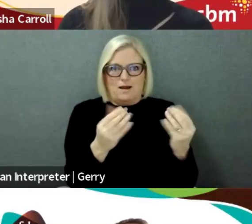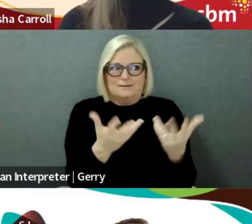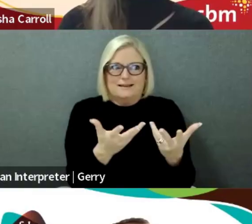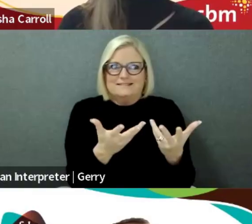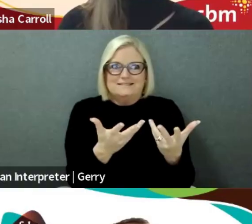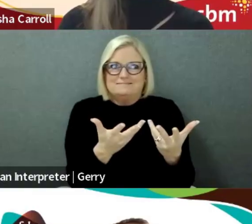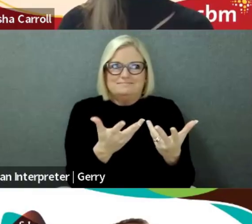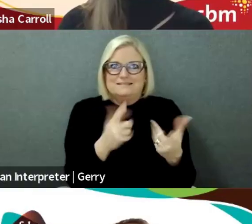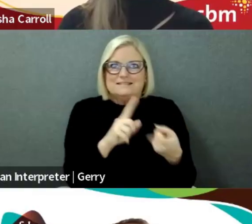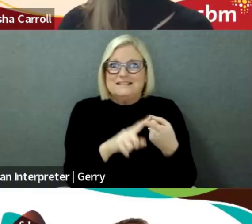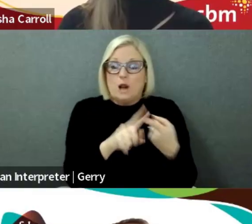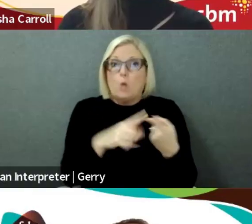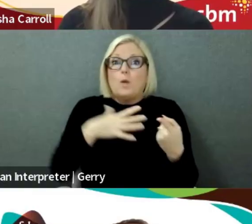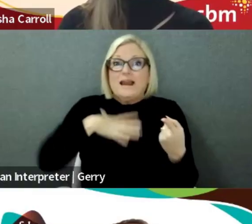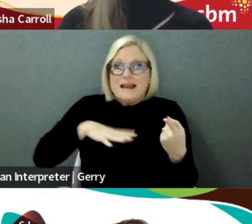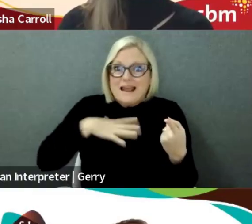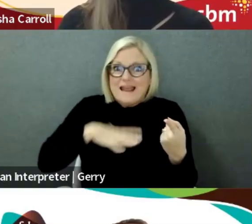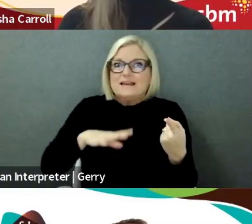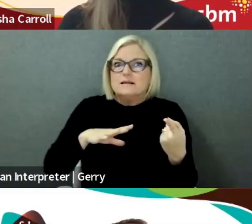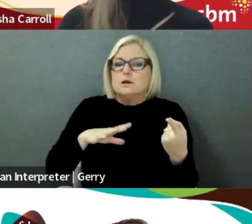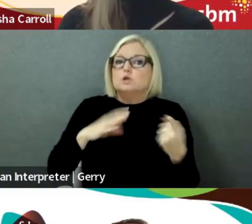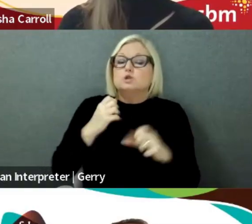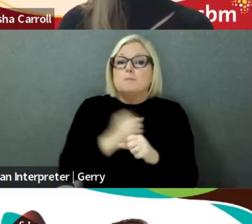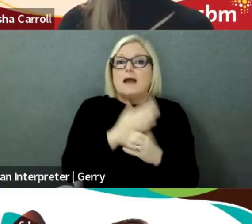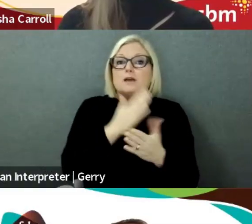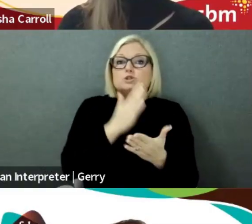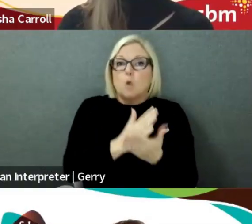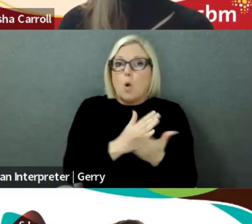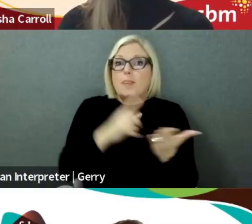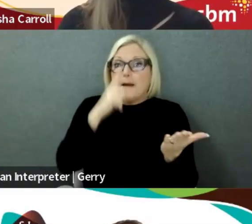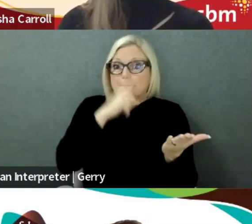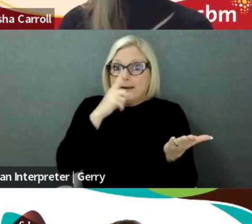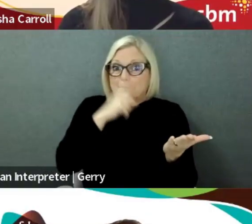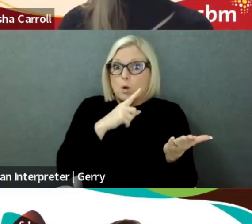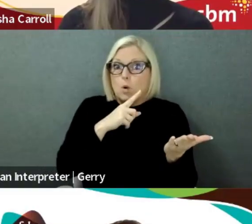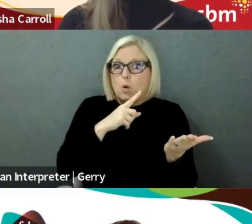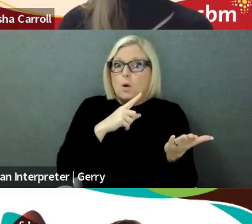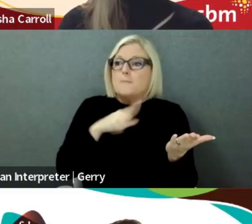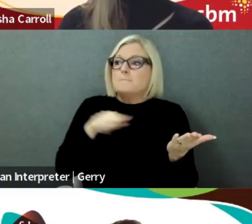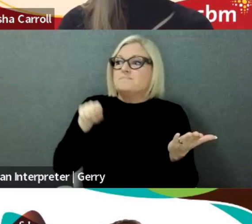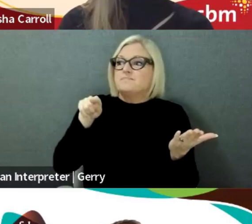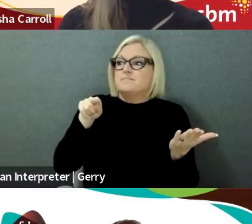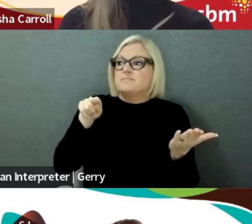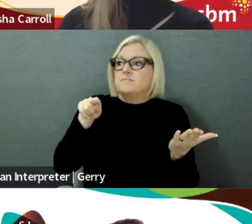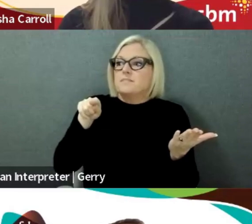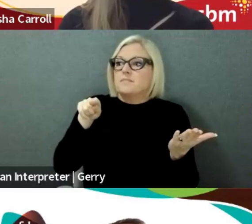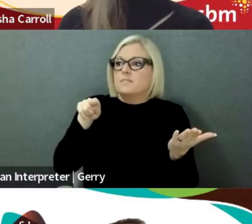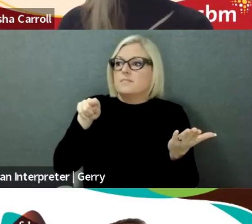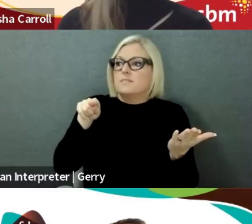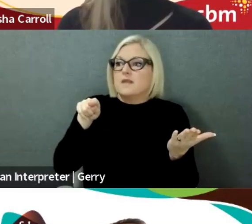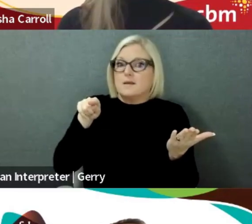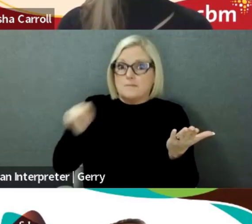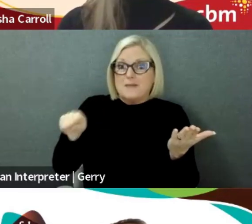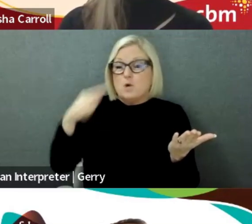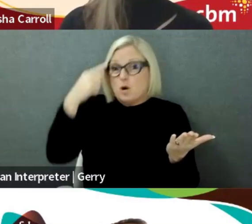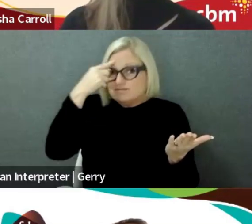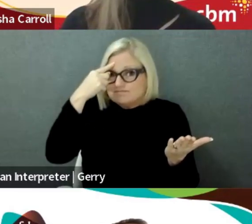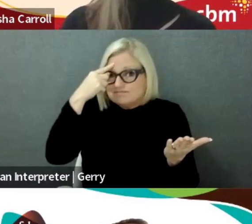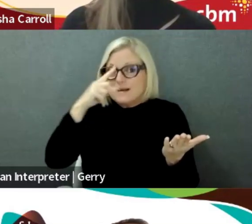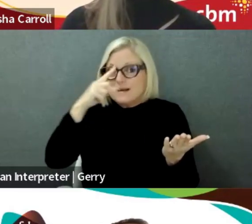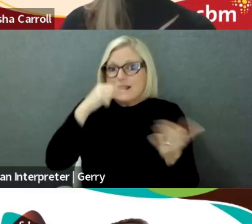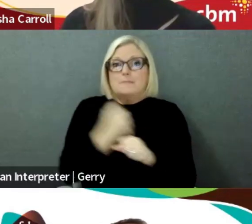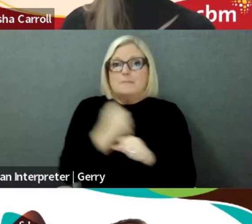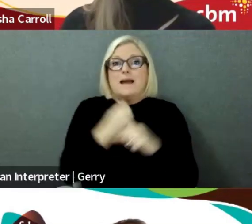and supported to make decisions about their own lives. You have also reminded us that community inclusion does not